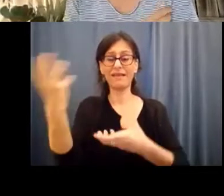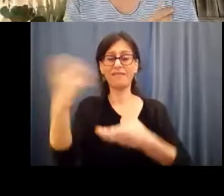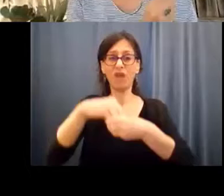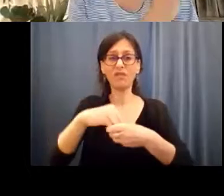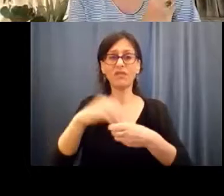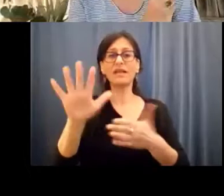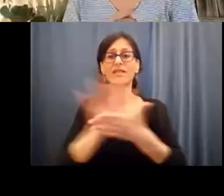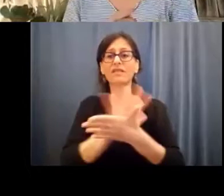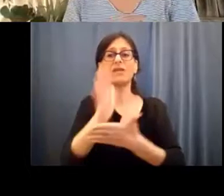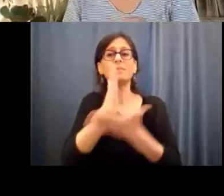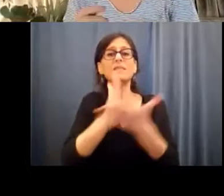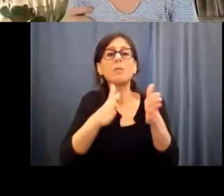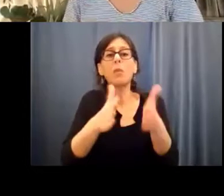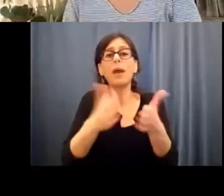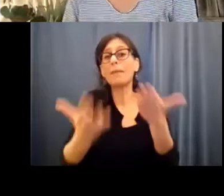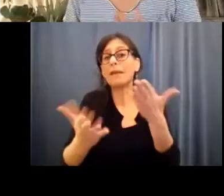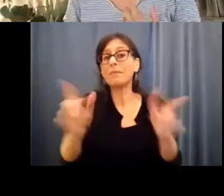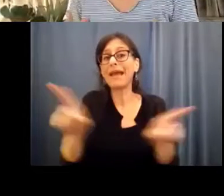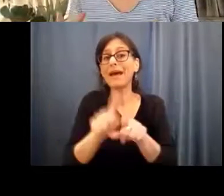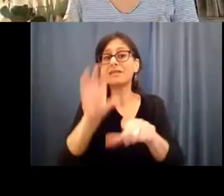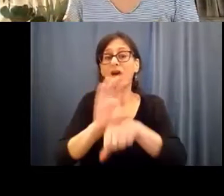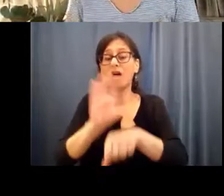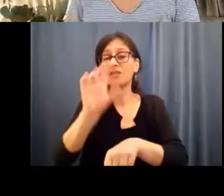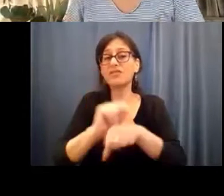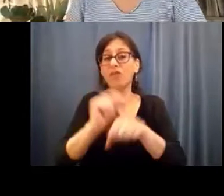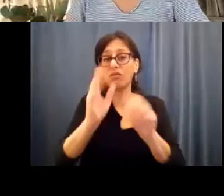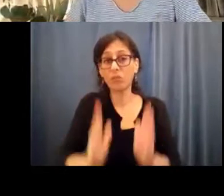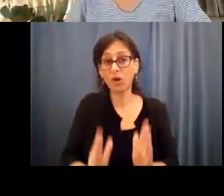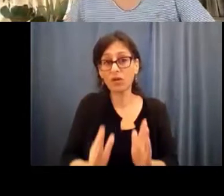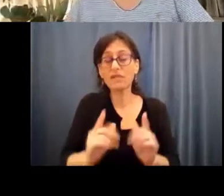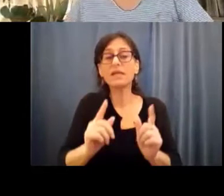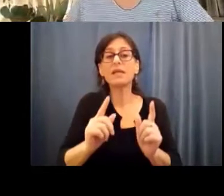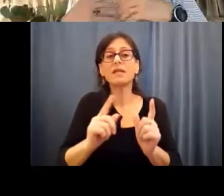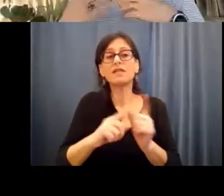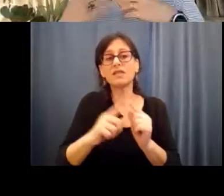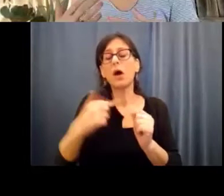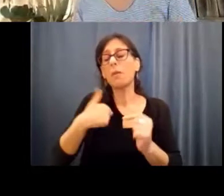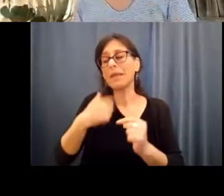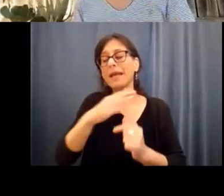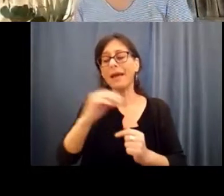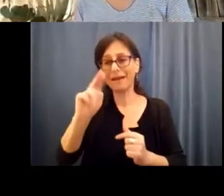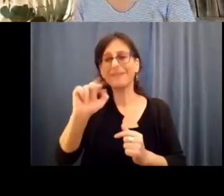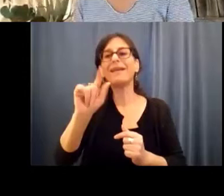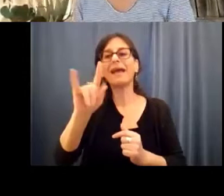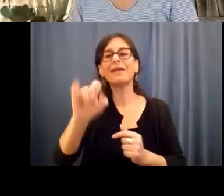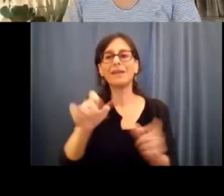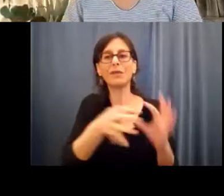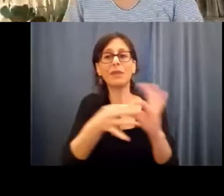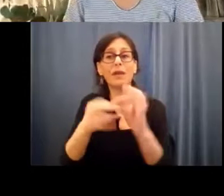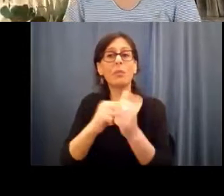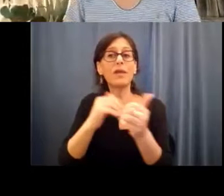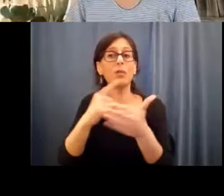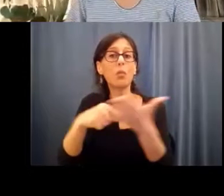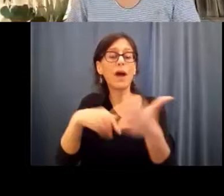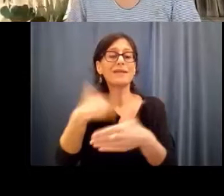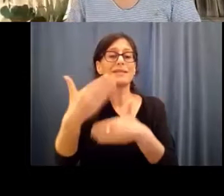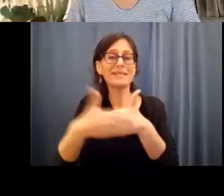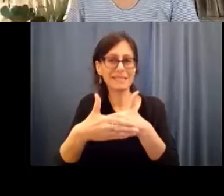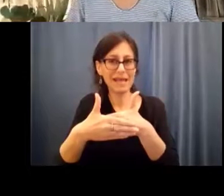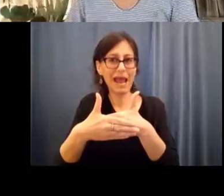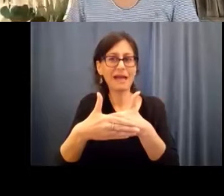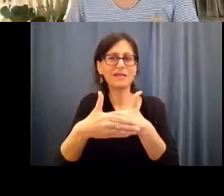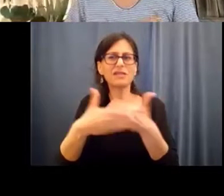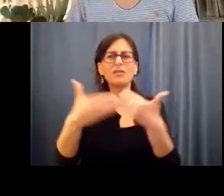film in some way, even if it's a consultant? So Natalie and I, in regards to what's next, there's